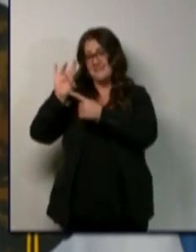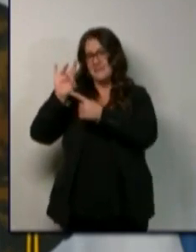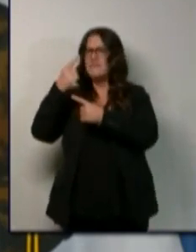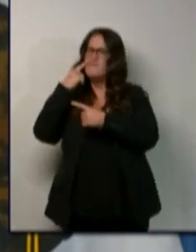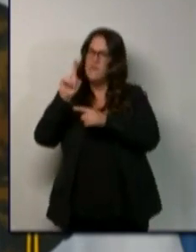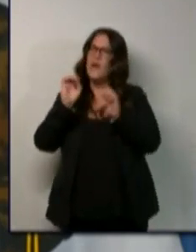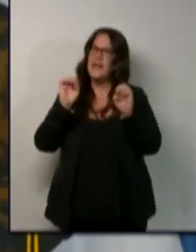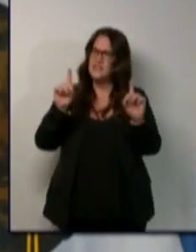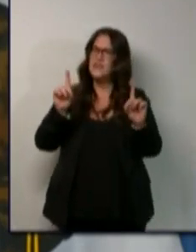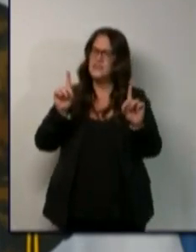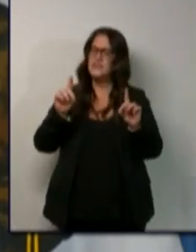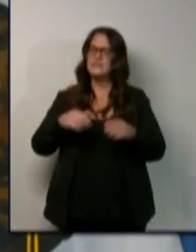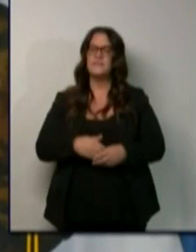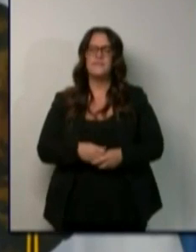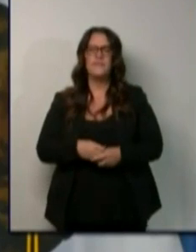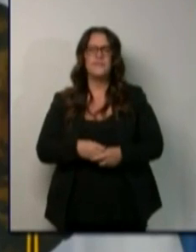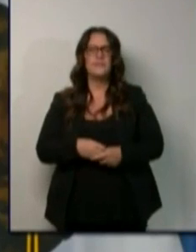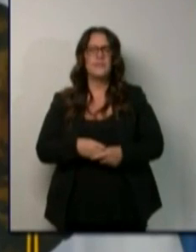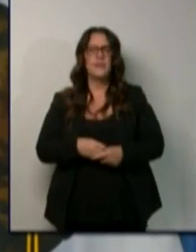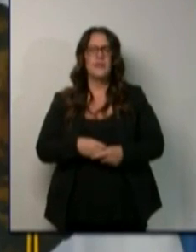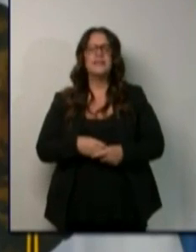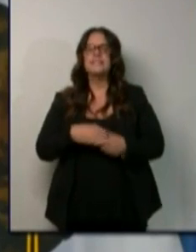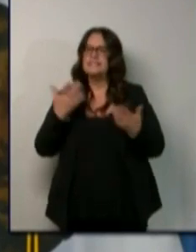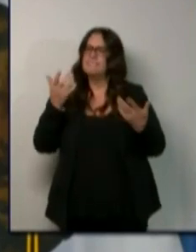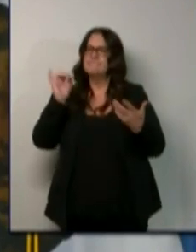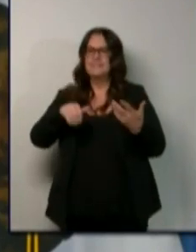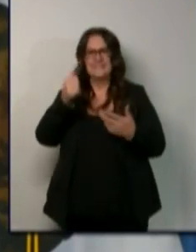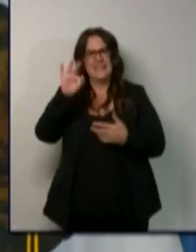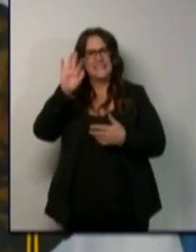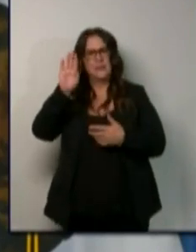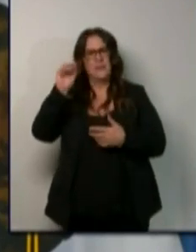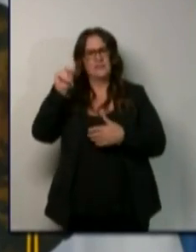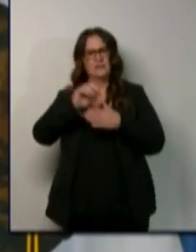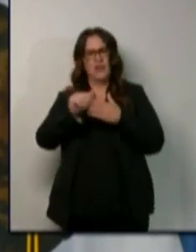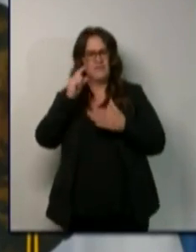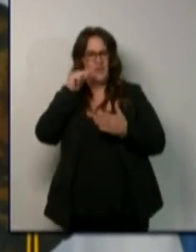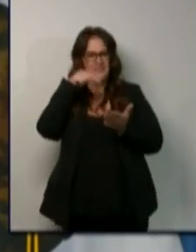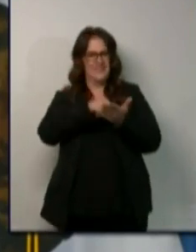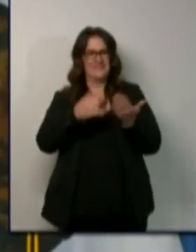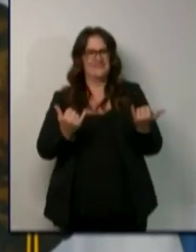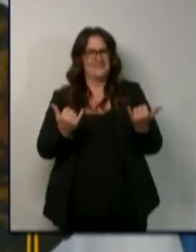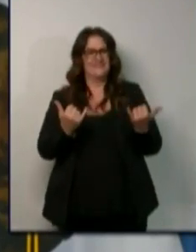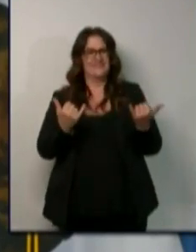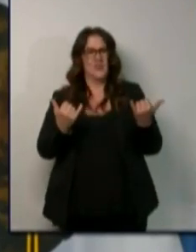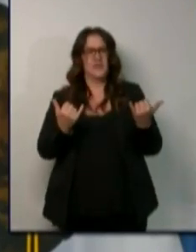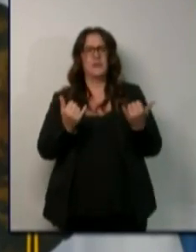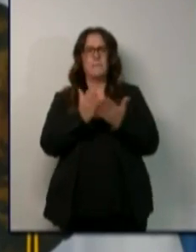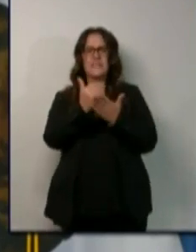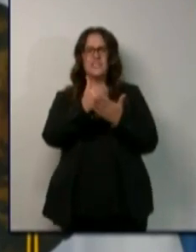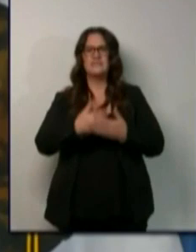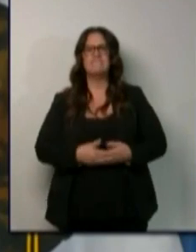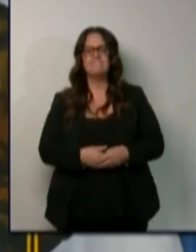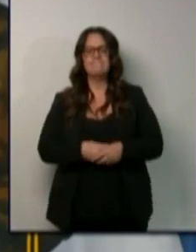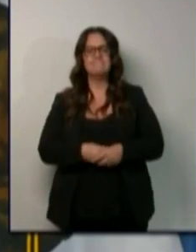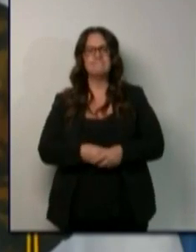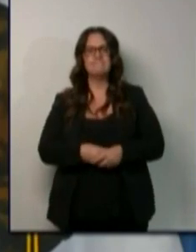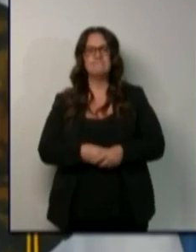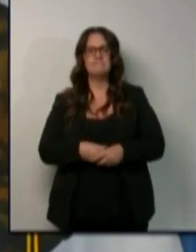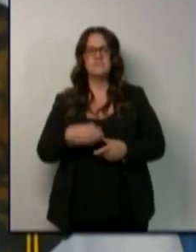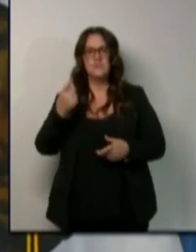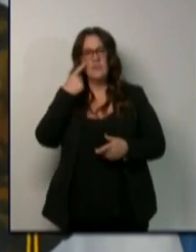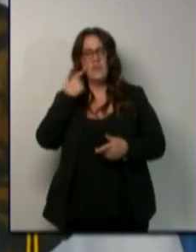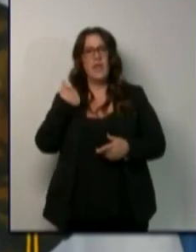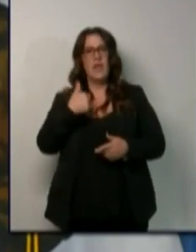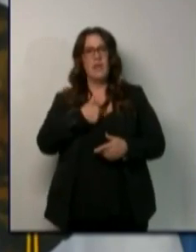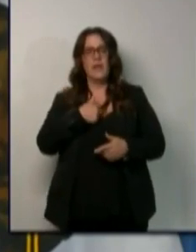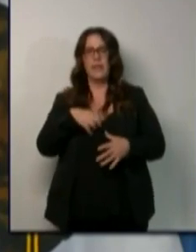sector and in this budget. $19 billion. But I want you to know that we are not just going to roll over